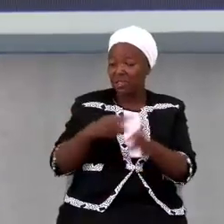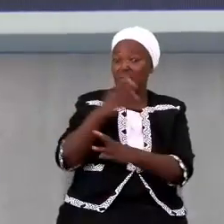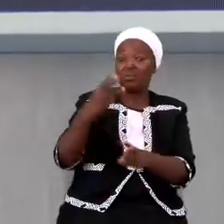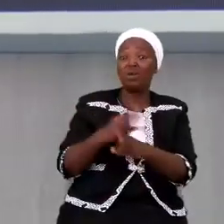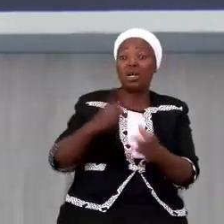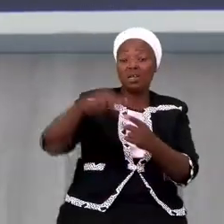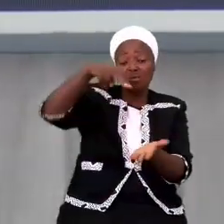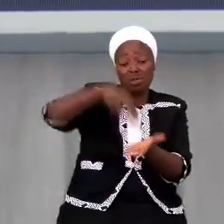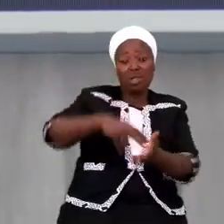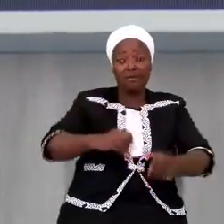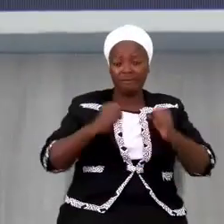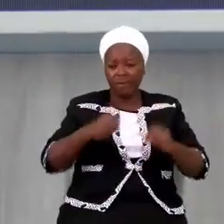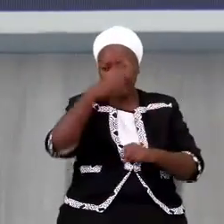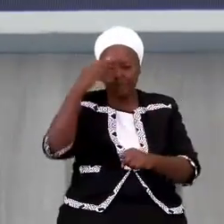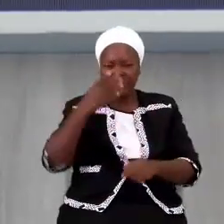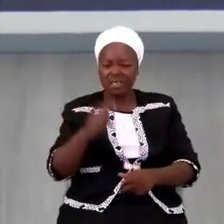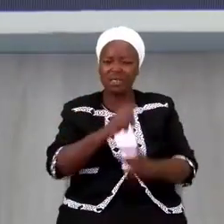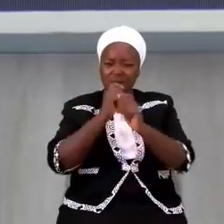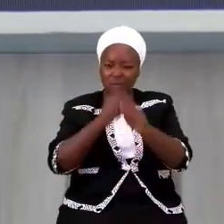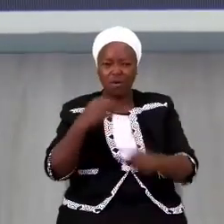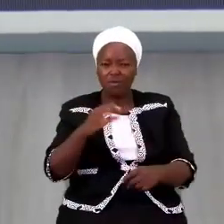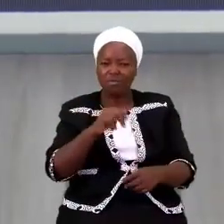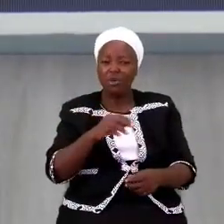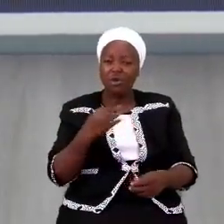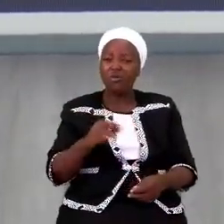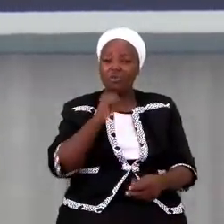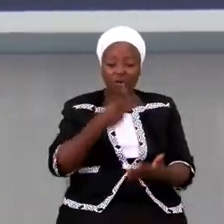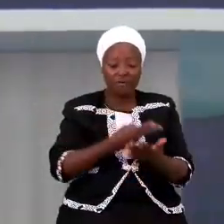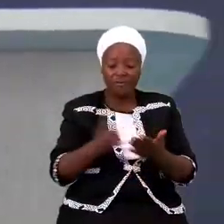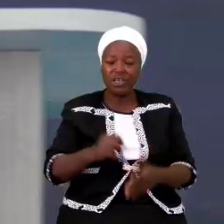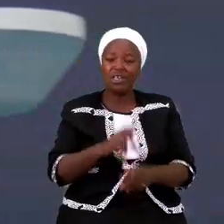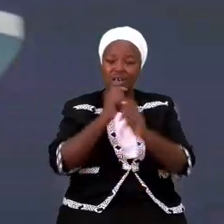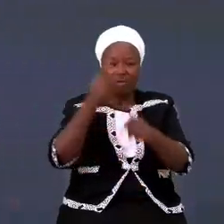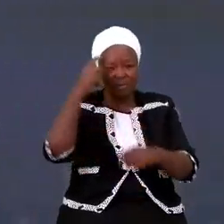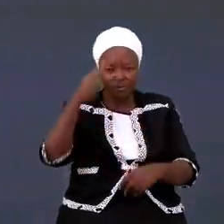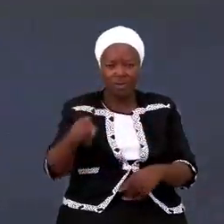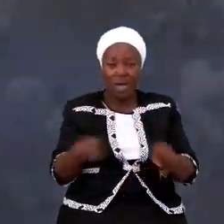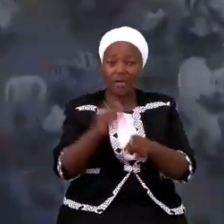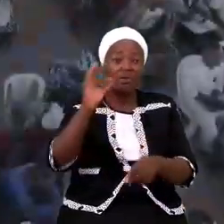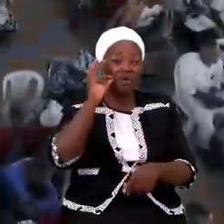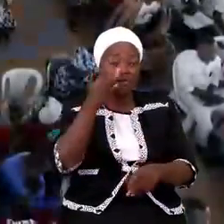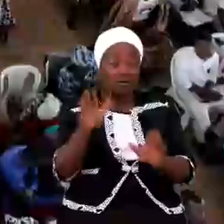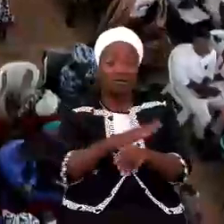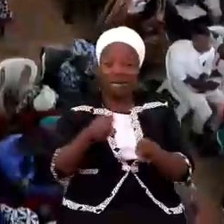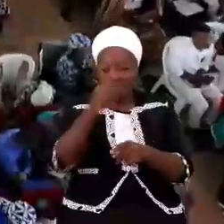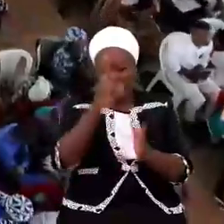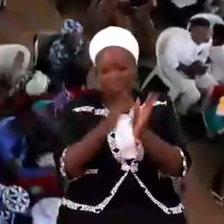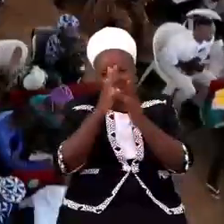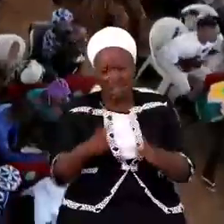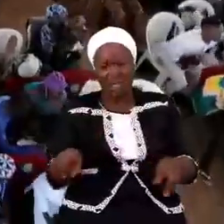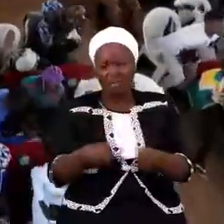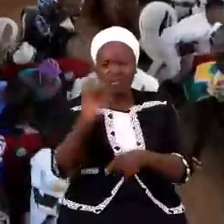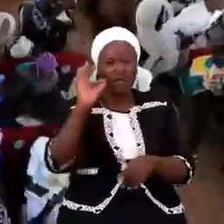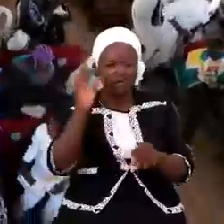fruitful as a believer and you're fruitful as a servant of God. Let's rise up. Let's rise up now and talk to the Lord